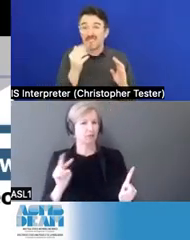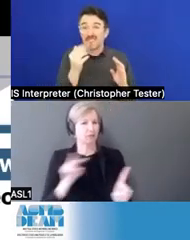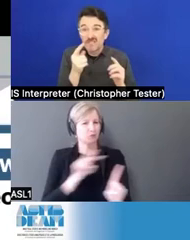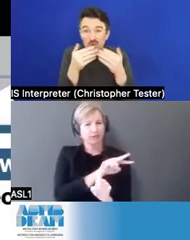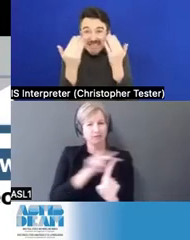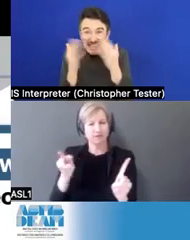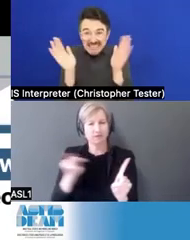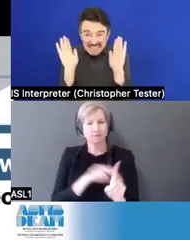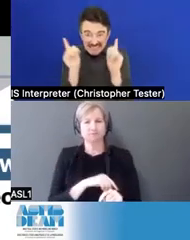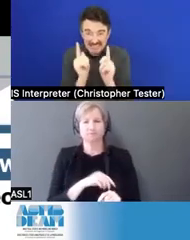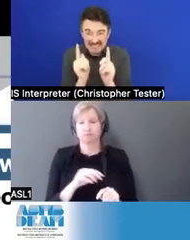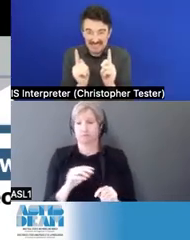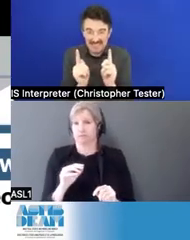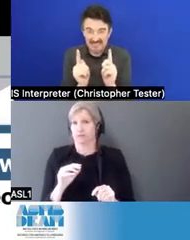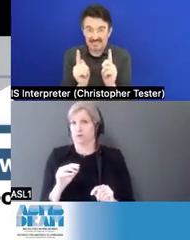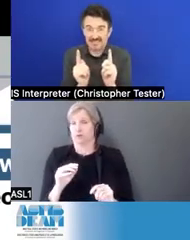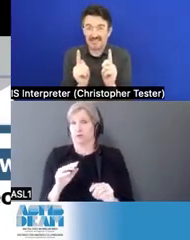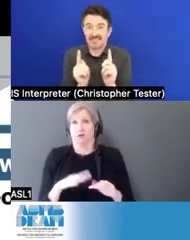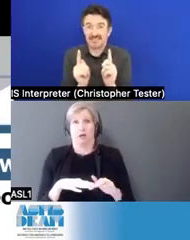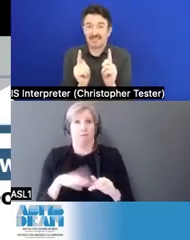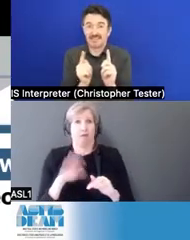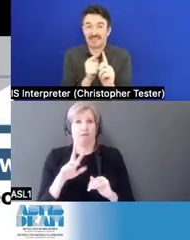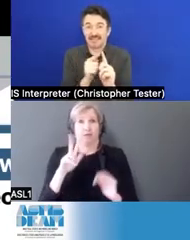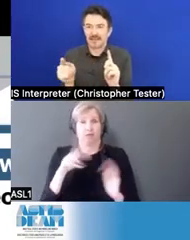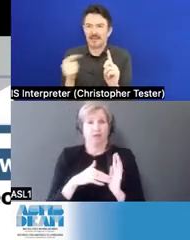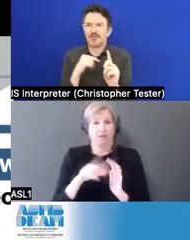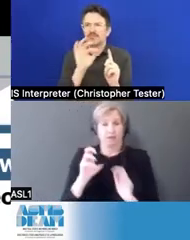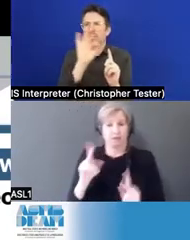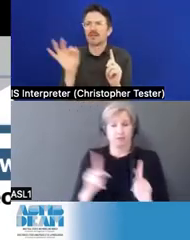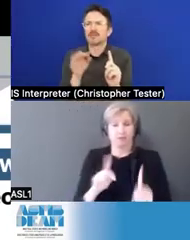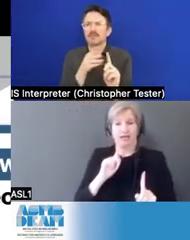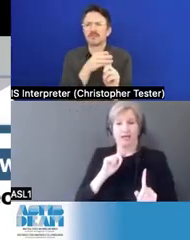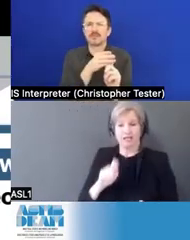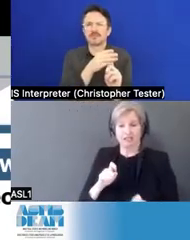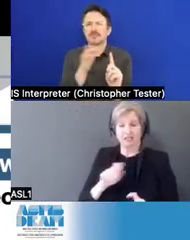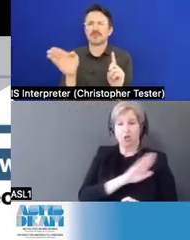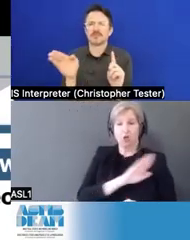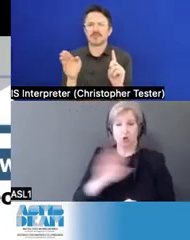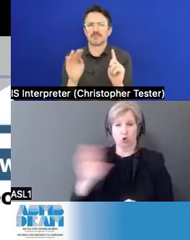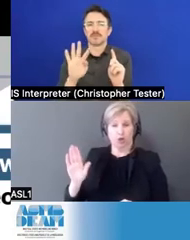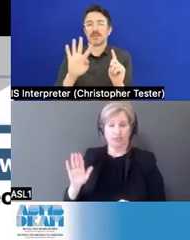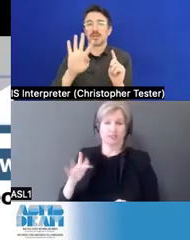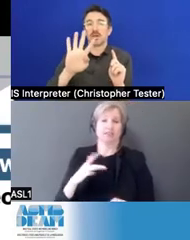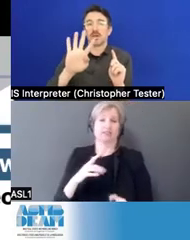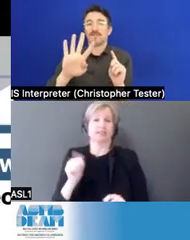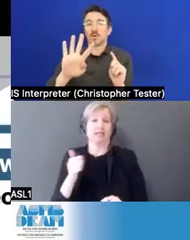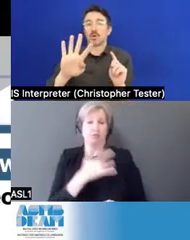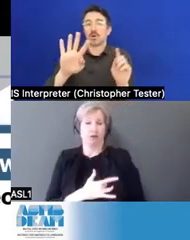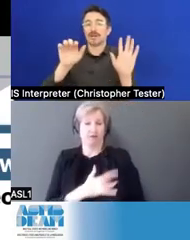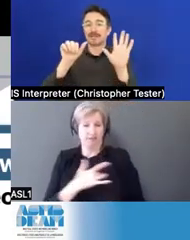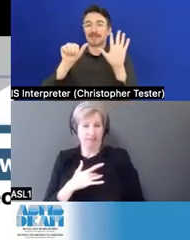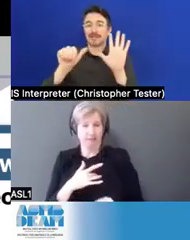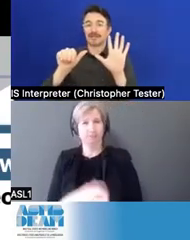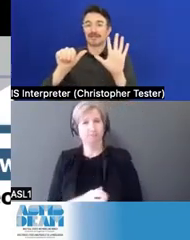than 4,600 people answered from the 10 provinces of Canada, and